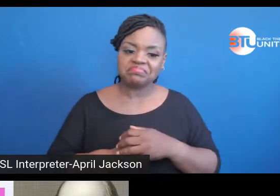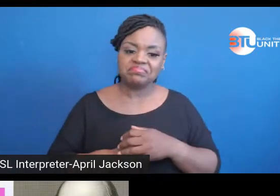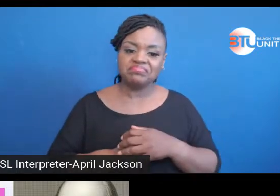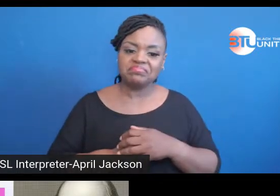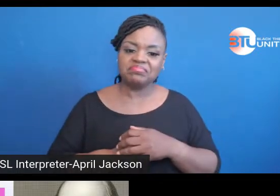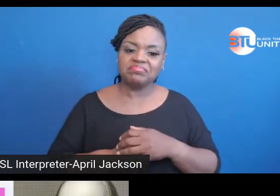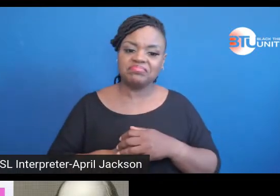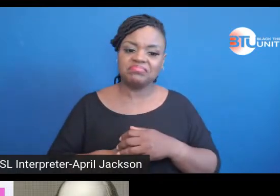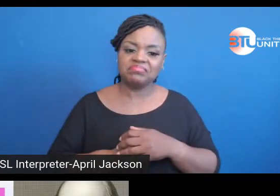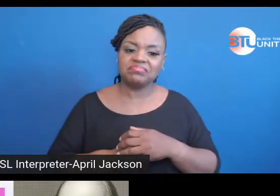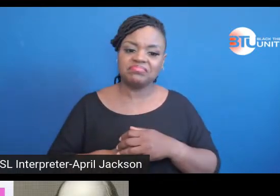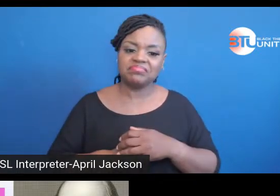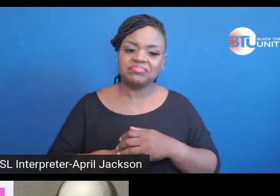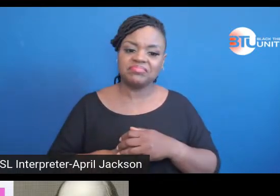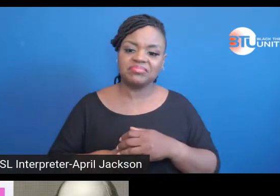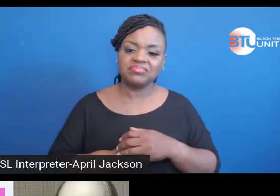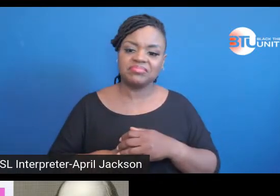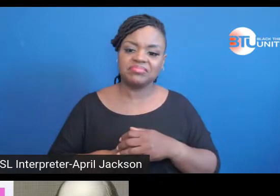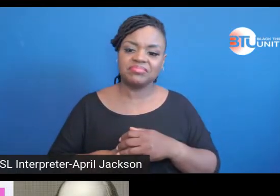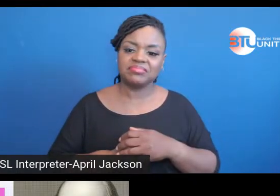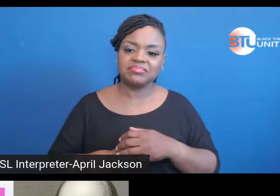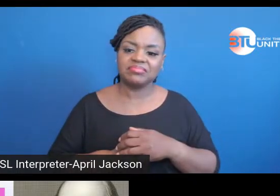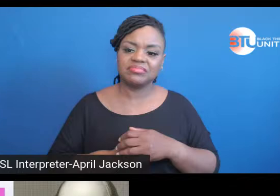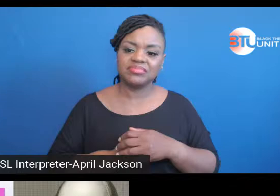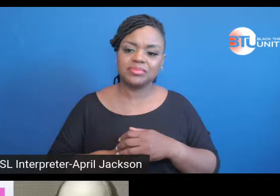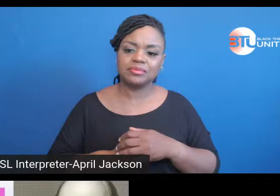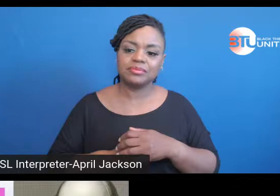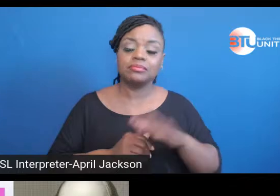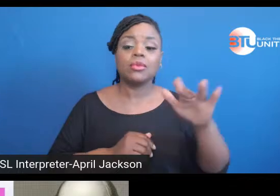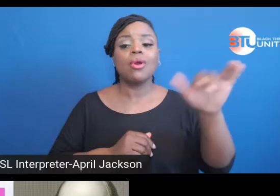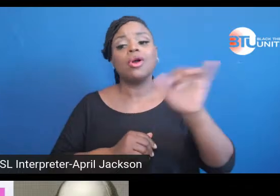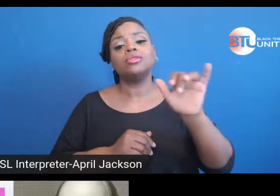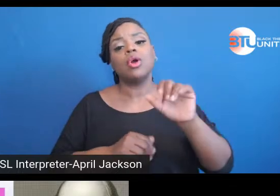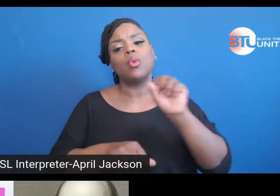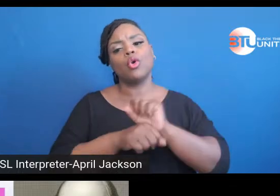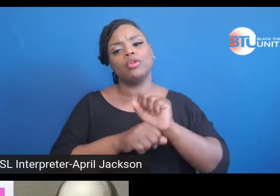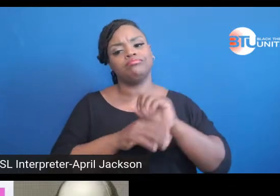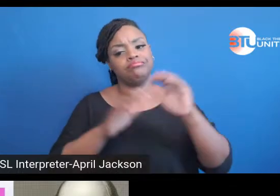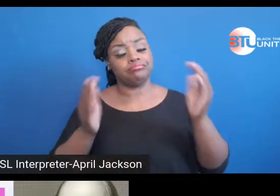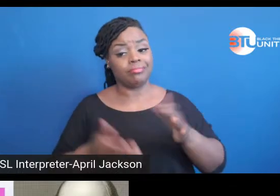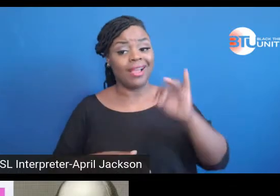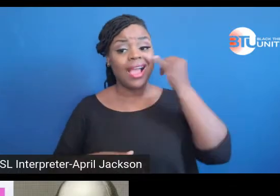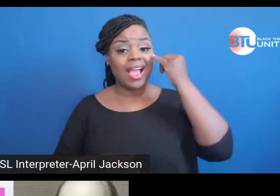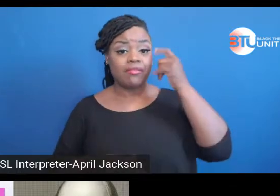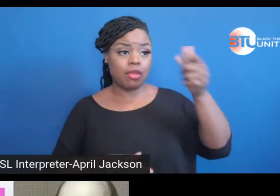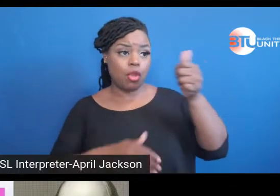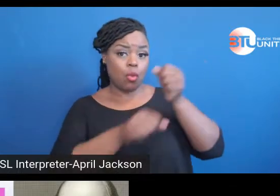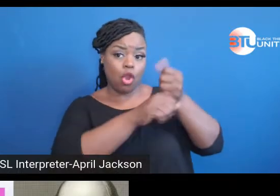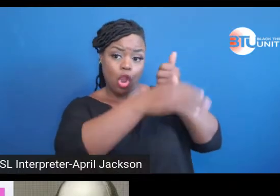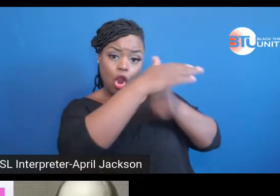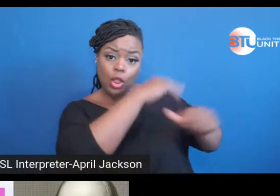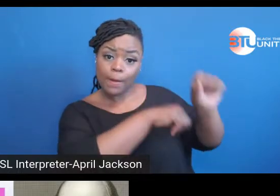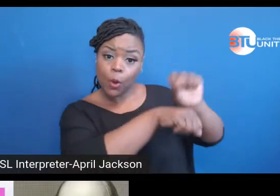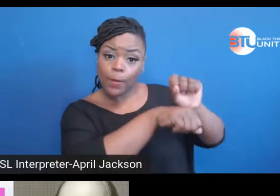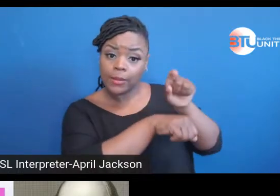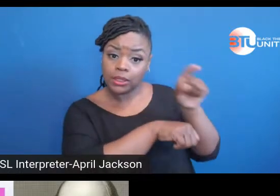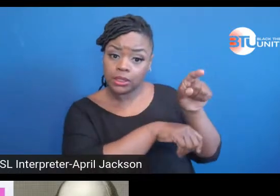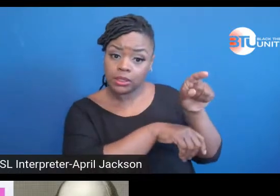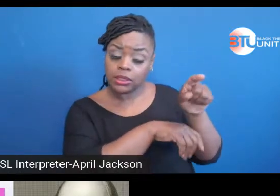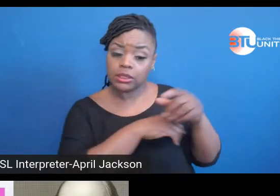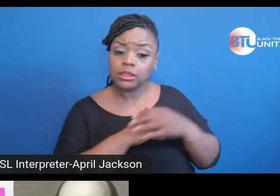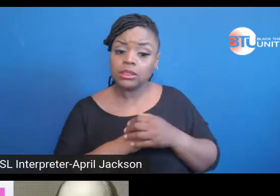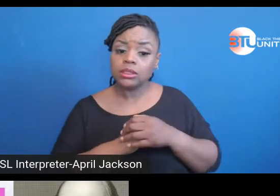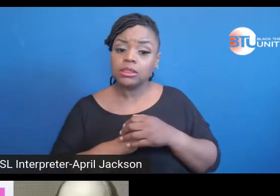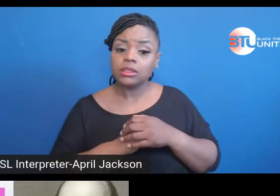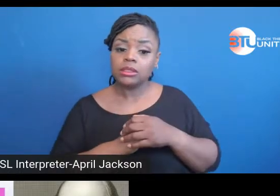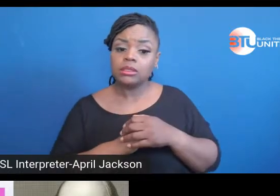you don't, something's a work for hire, is if you do it in the course of your employment. This is more applicable,